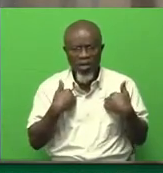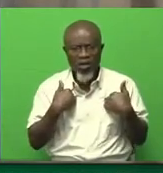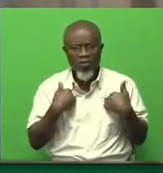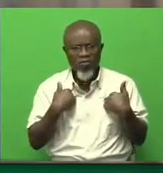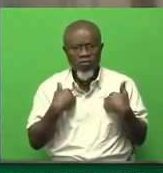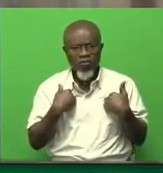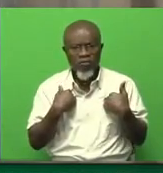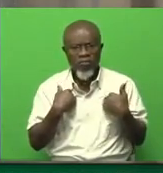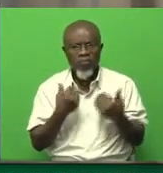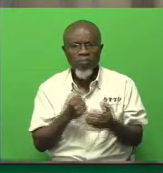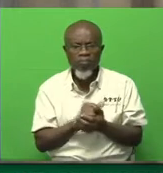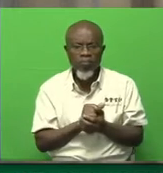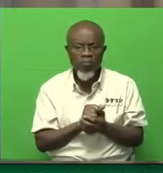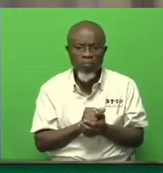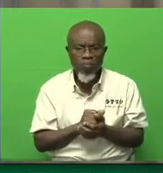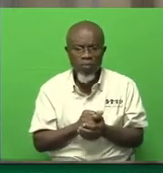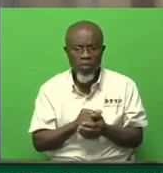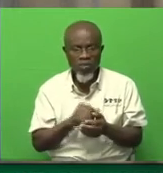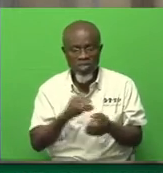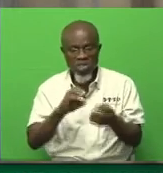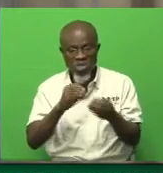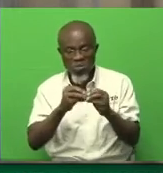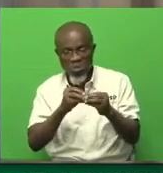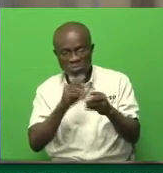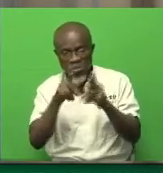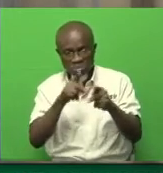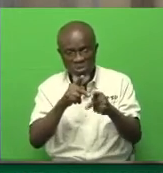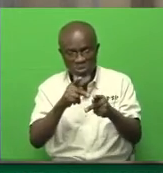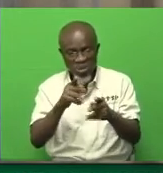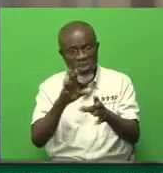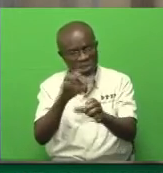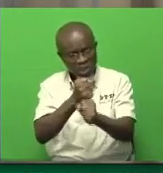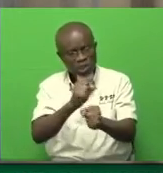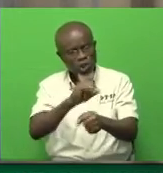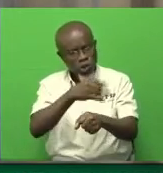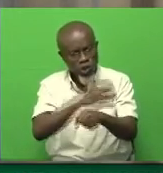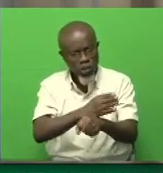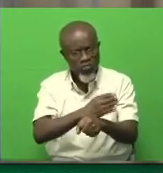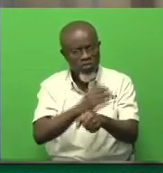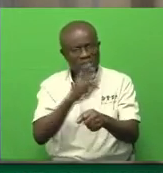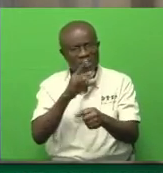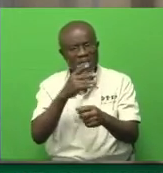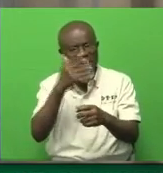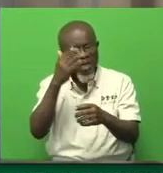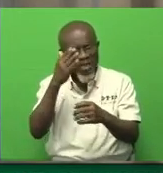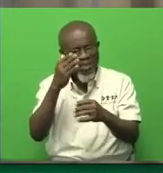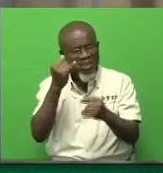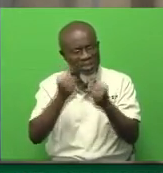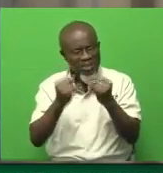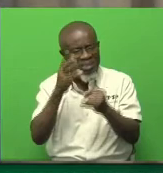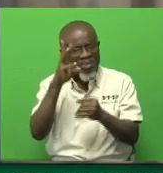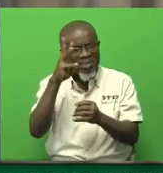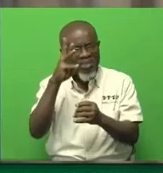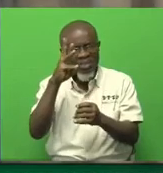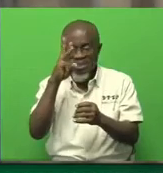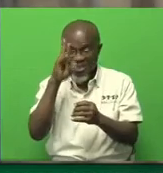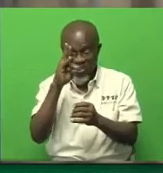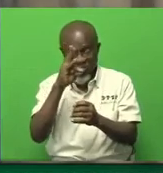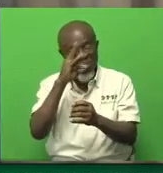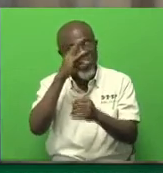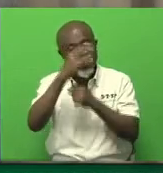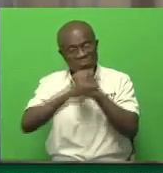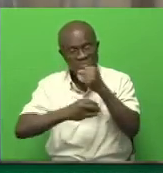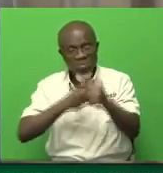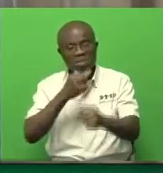number of persons employed over the last seven years what is of even greater concern Madam speaker